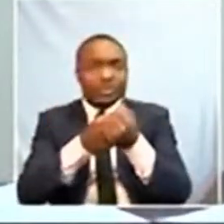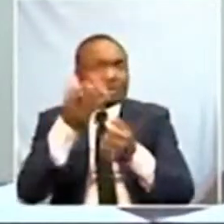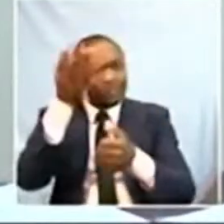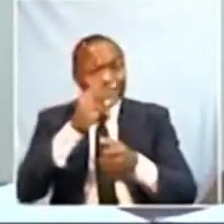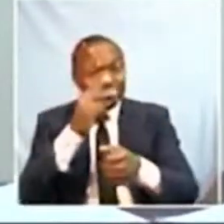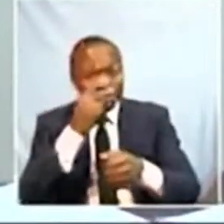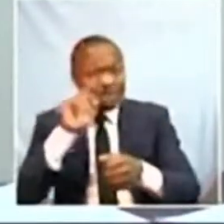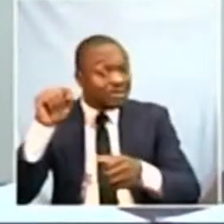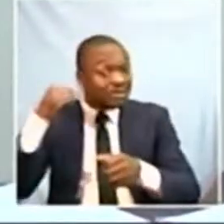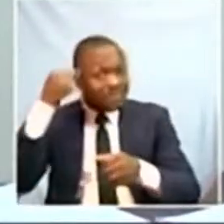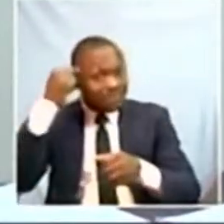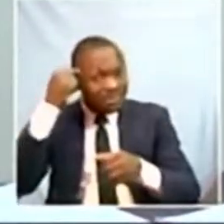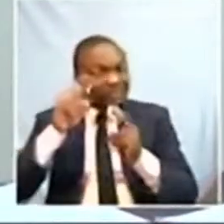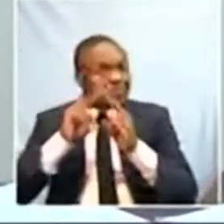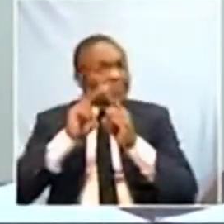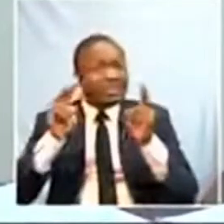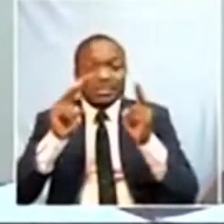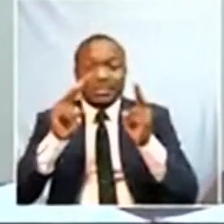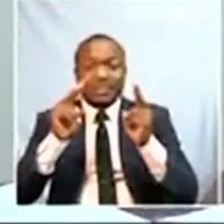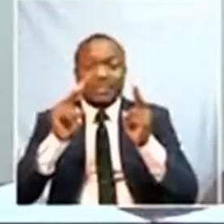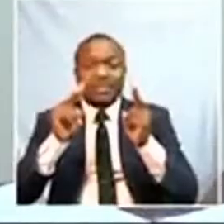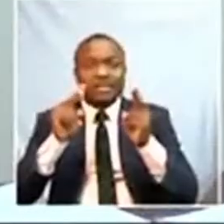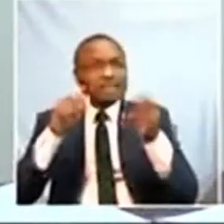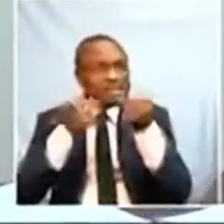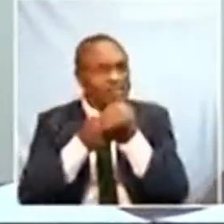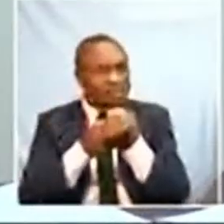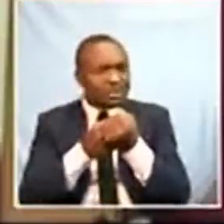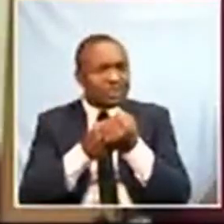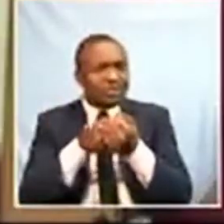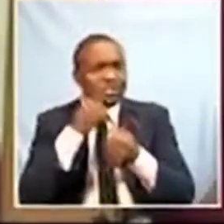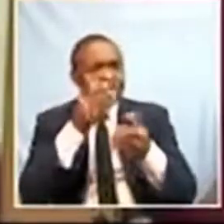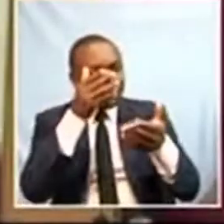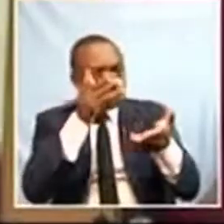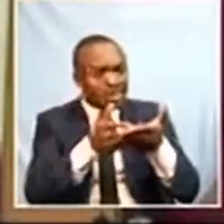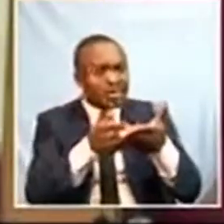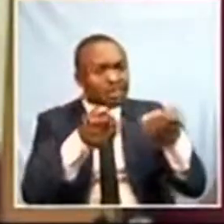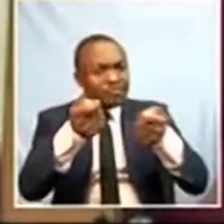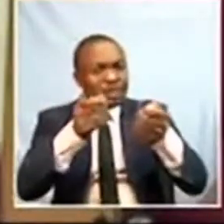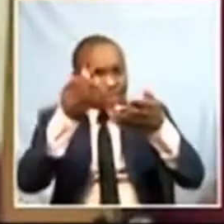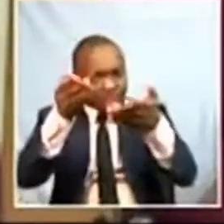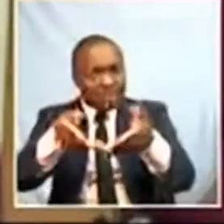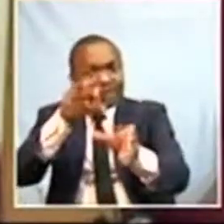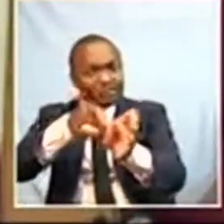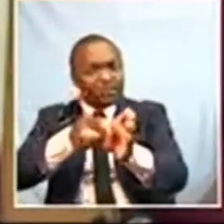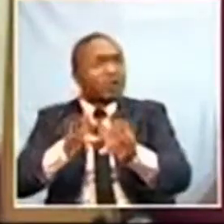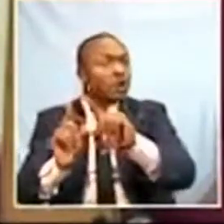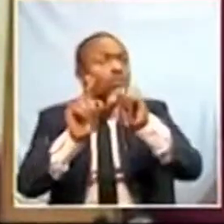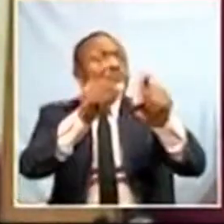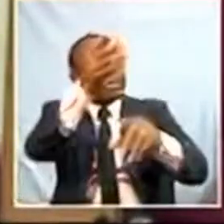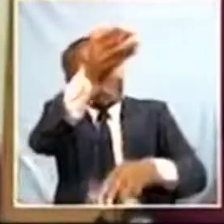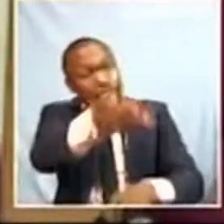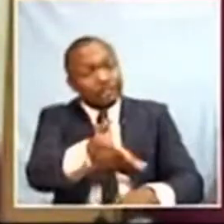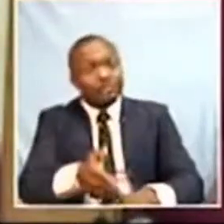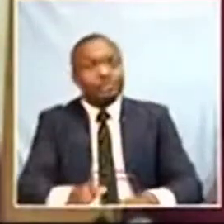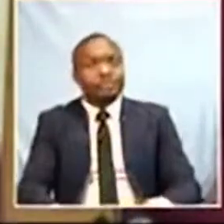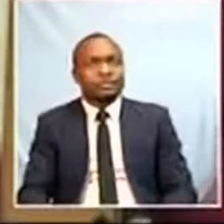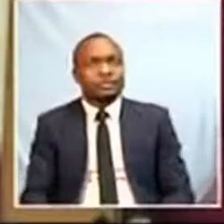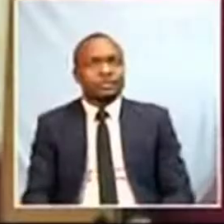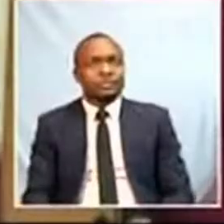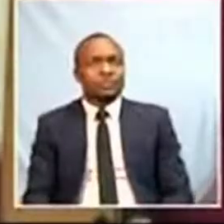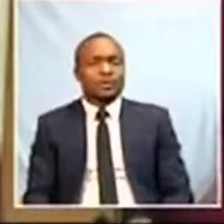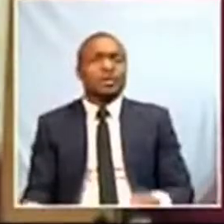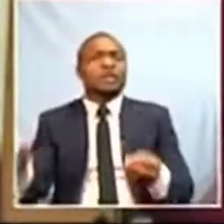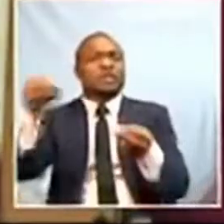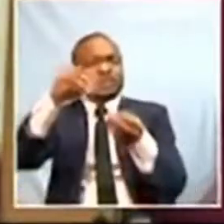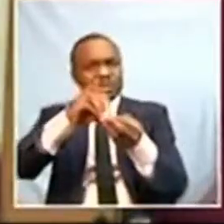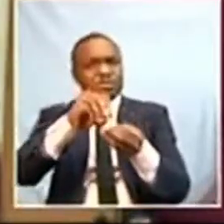a government that is as generous as this government, where they say that here's the vehicle and here's fuel, just go there. And on top of that,